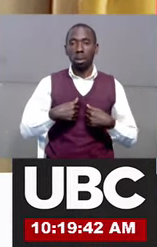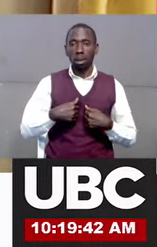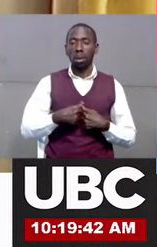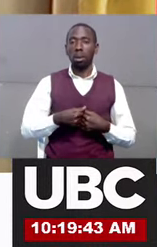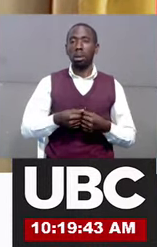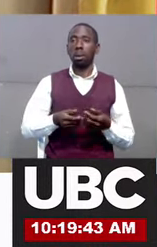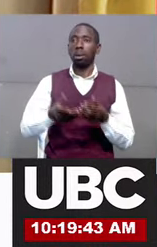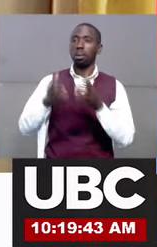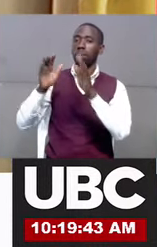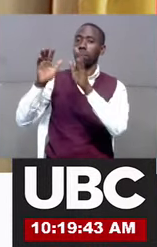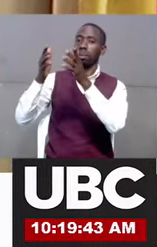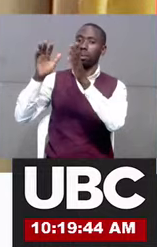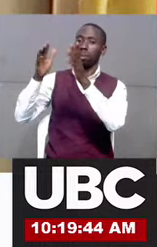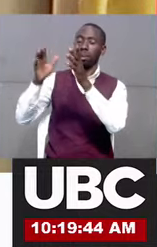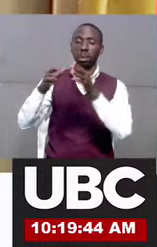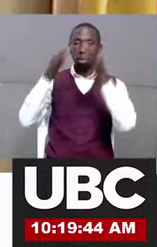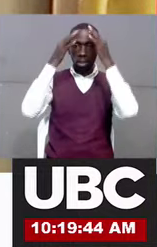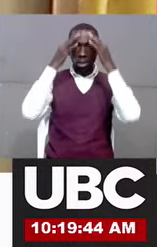decision of the LOC5 chairman.